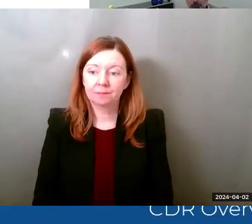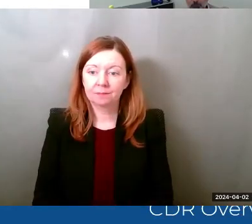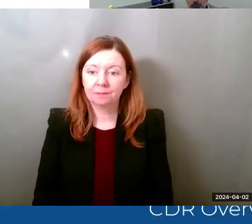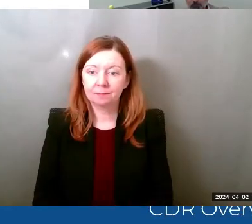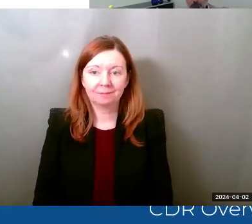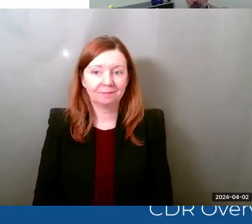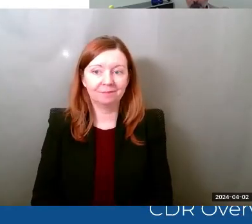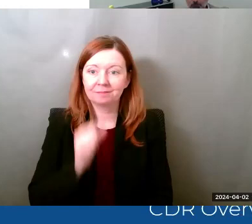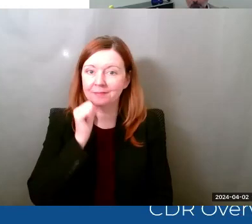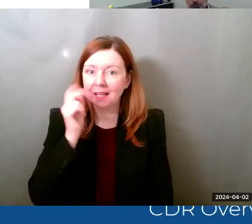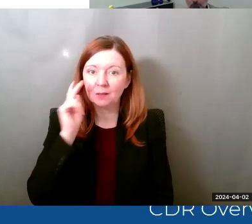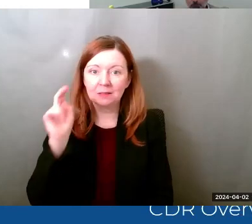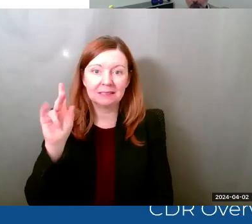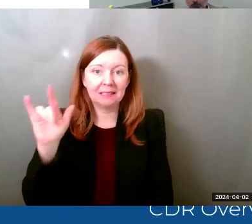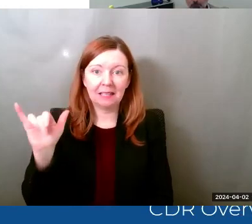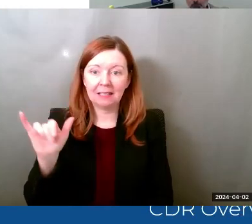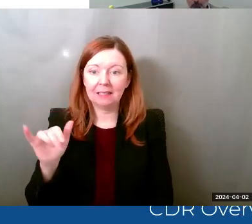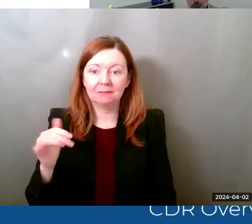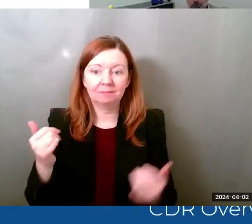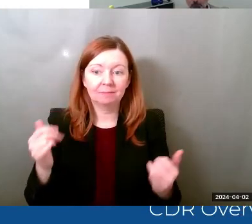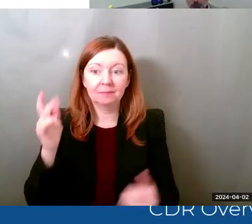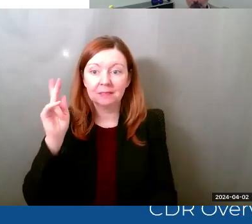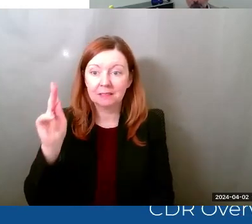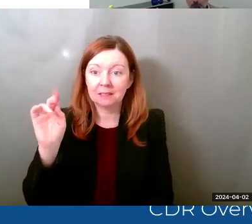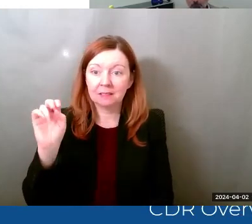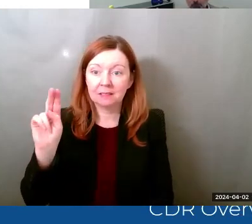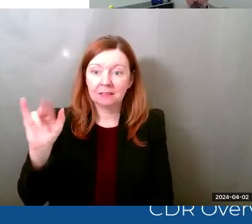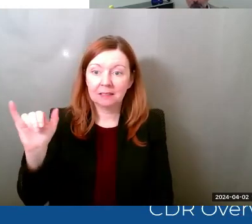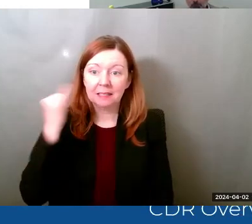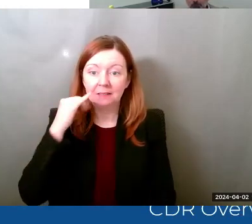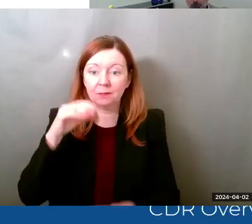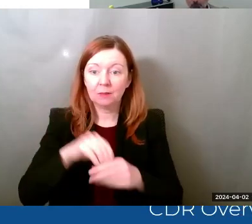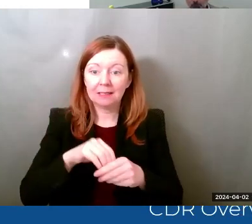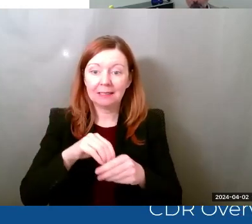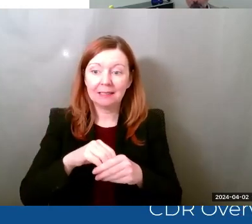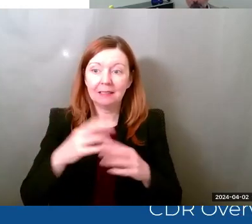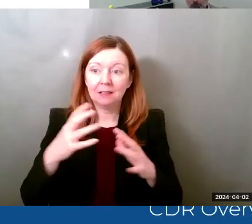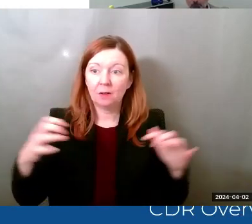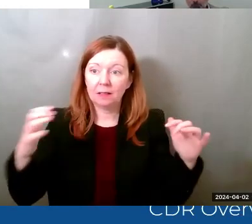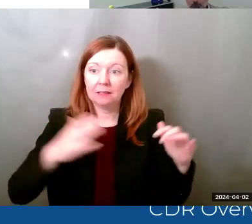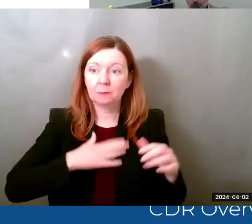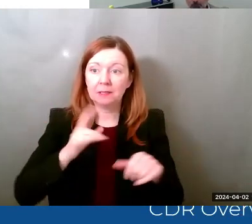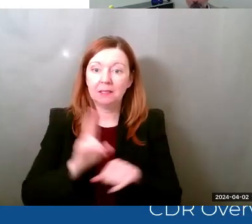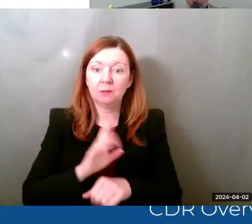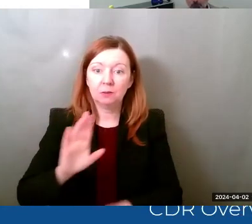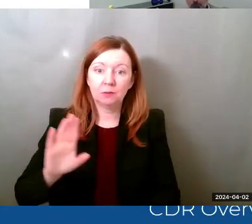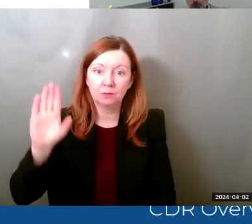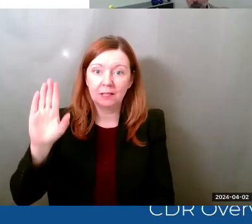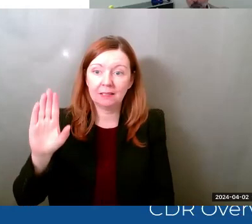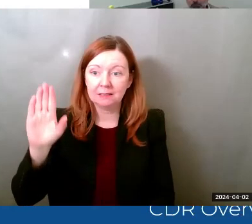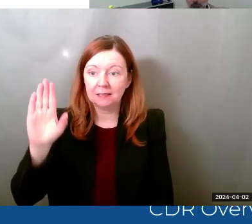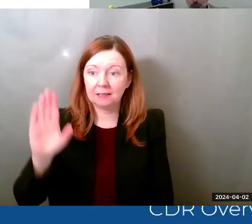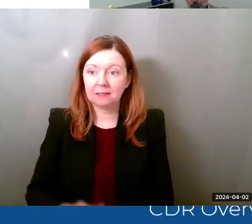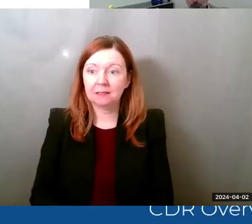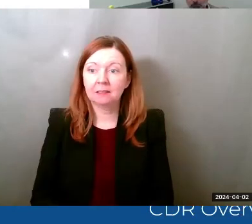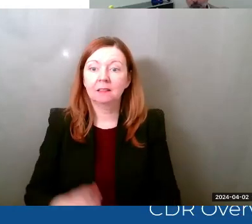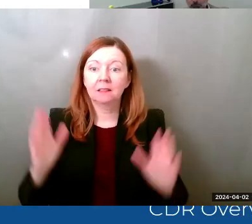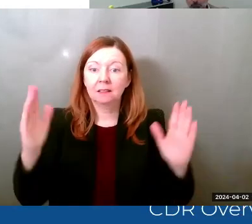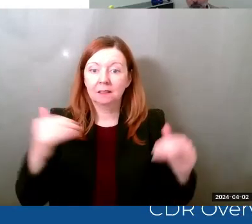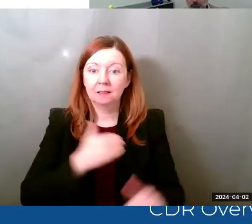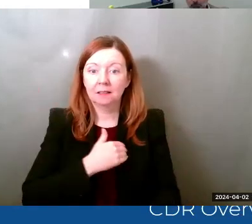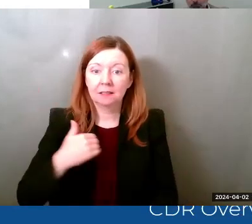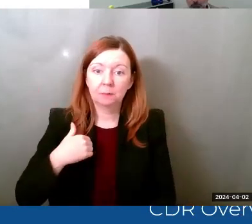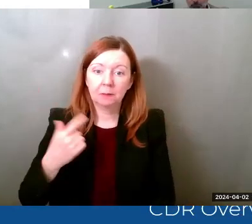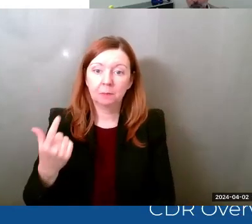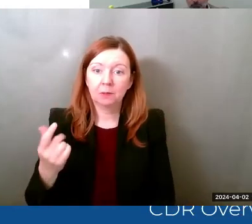Not seeing Kenny in the audience at this time. Kenny, if you are in the audience, can you please use the raise hand function? Might be under a different name. The next member listed is